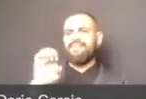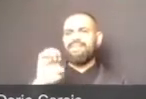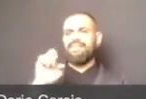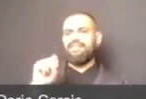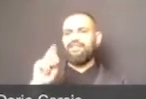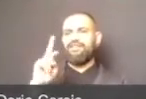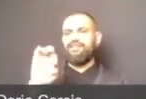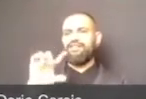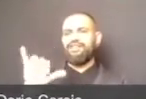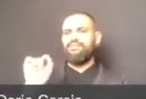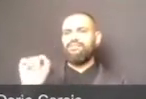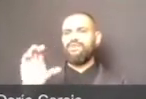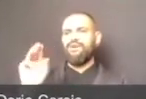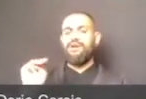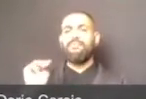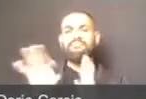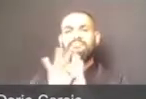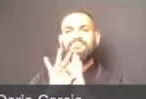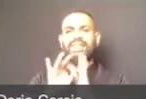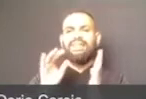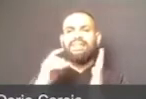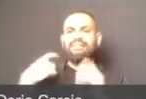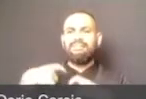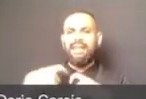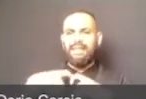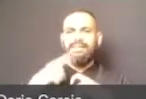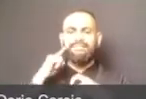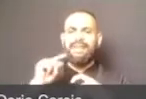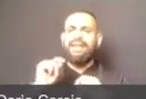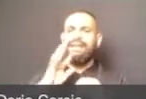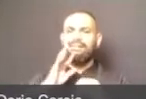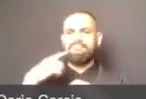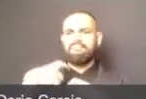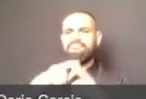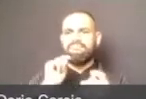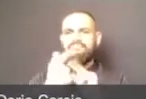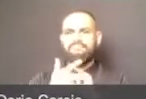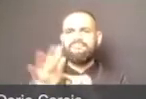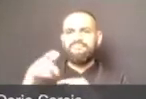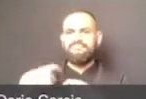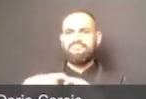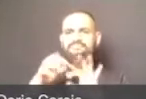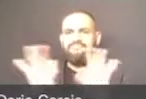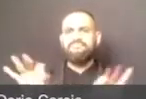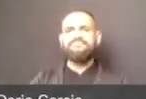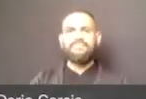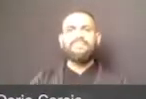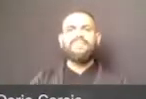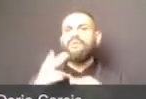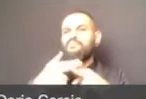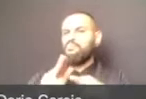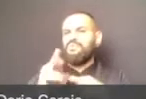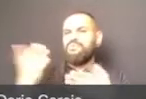seleccionen español para leer esta información traducida en su idioma, español. Gracias. That was a brief